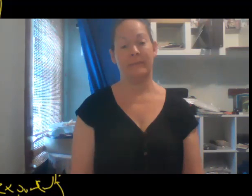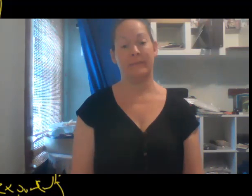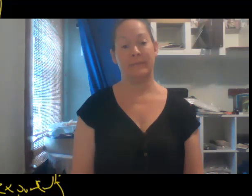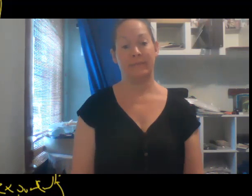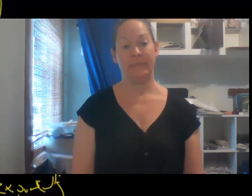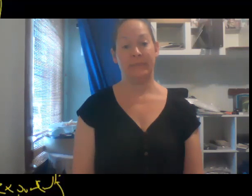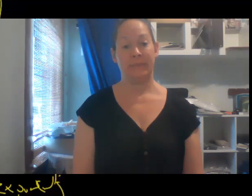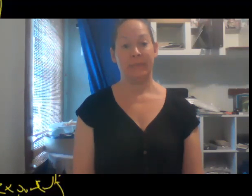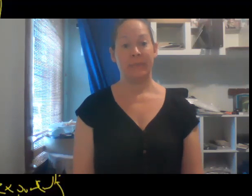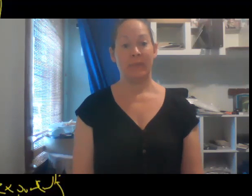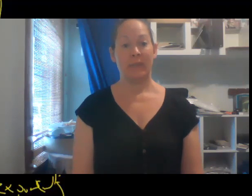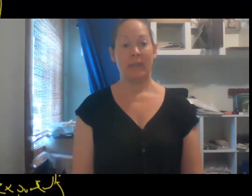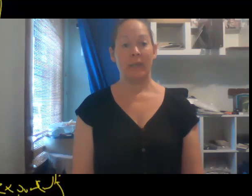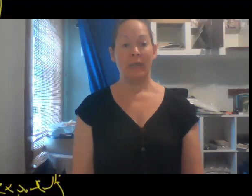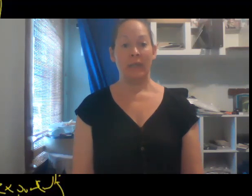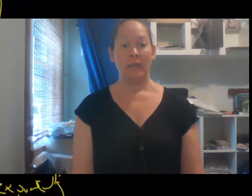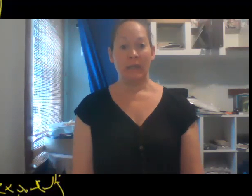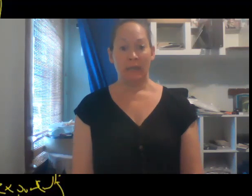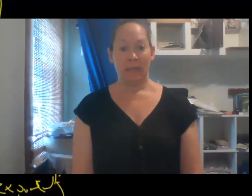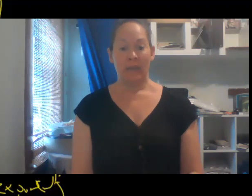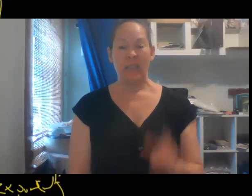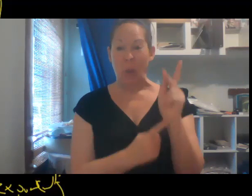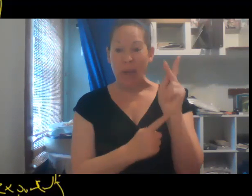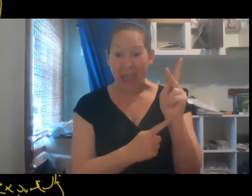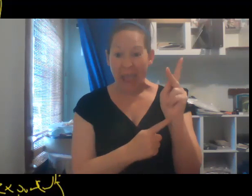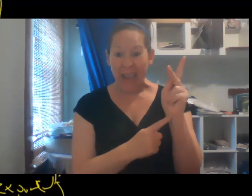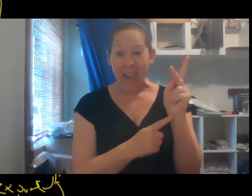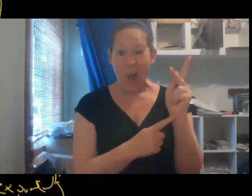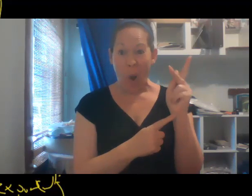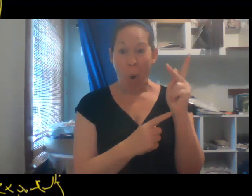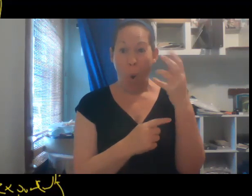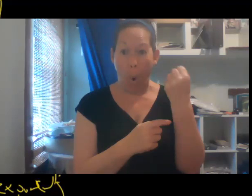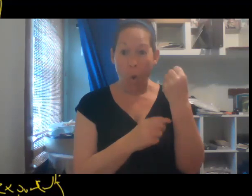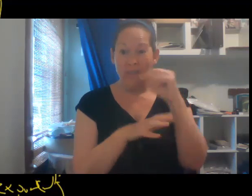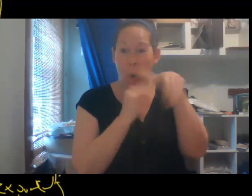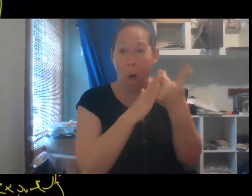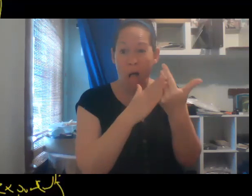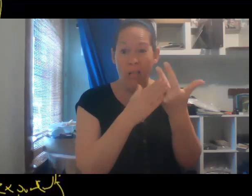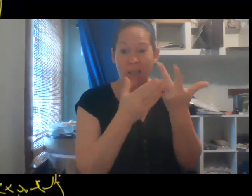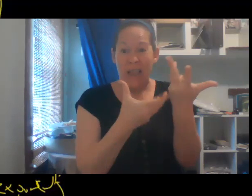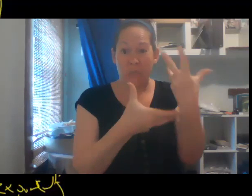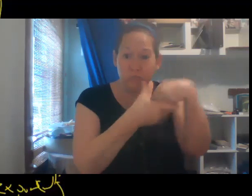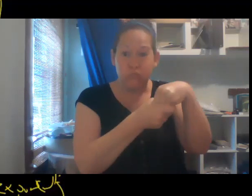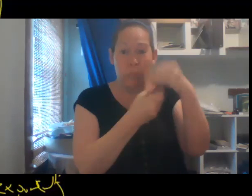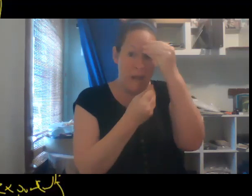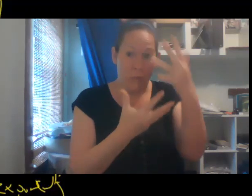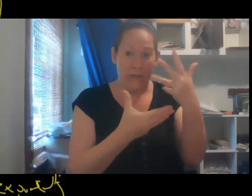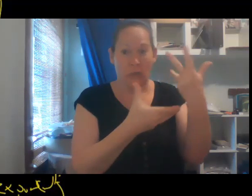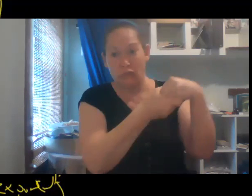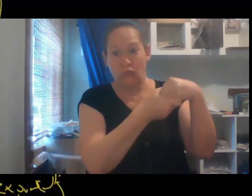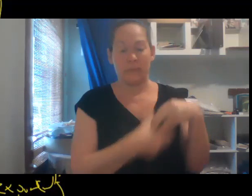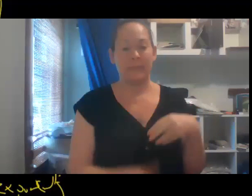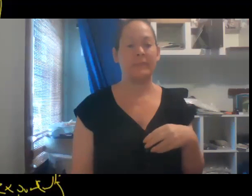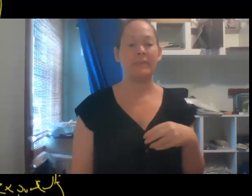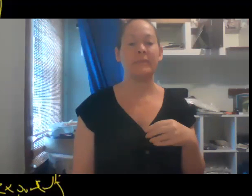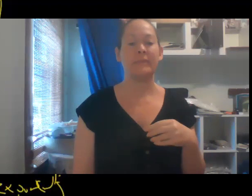So I'm going to make K hold all the information for me. And this is what most mathematical models do. Instead of